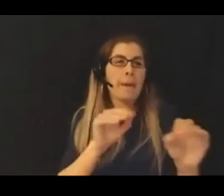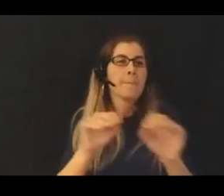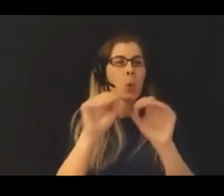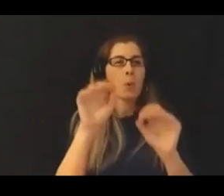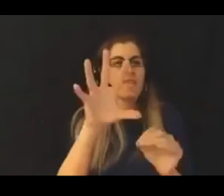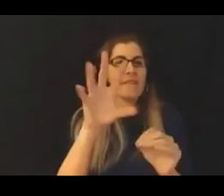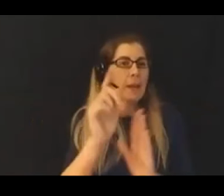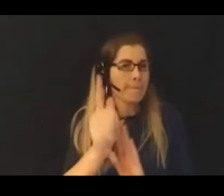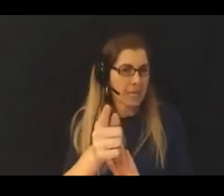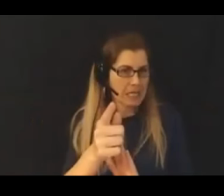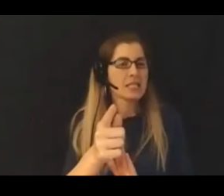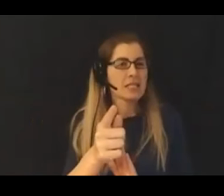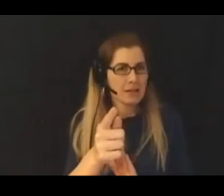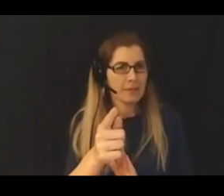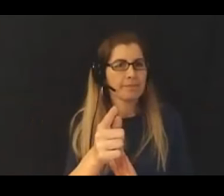in these